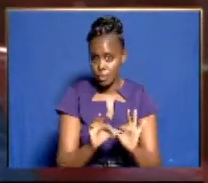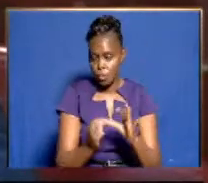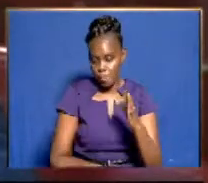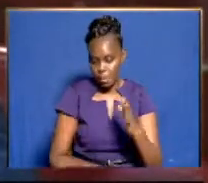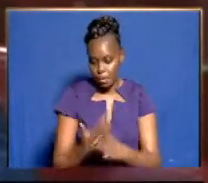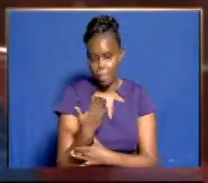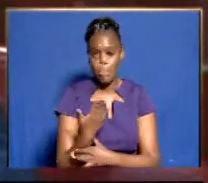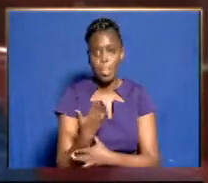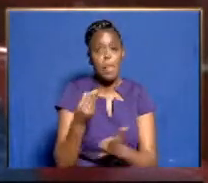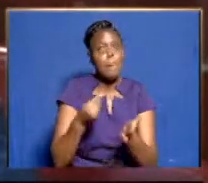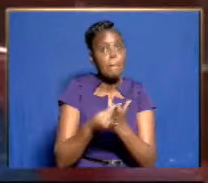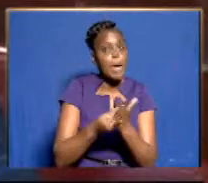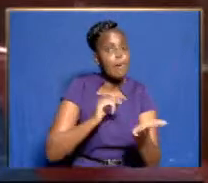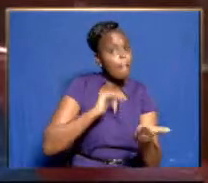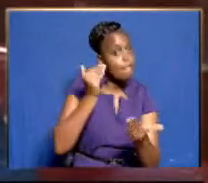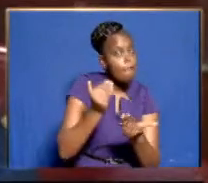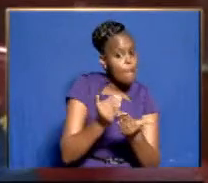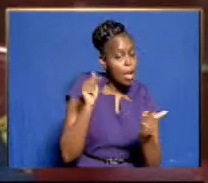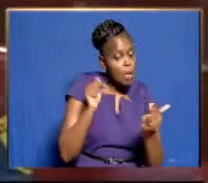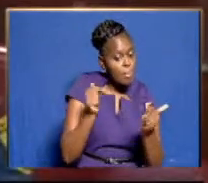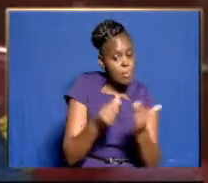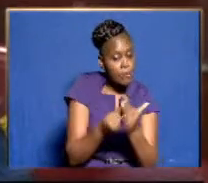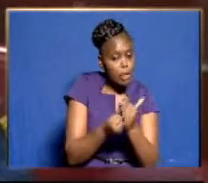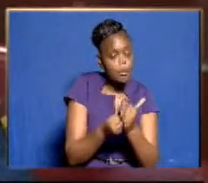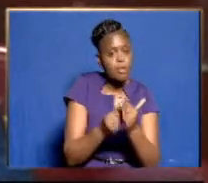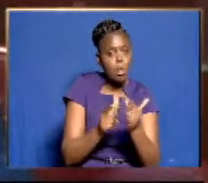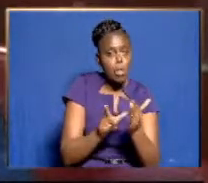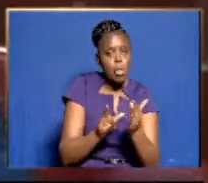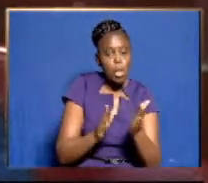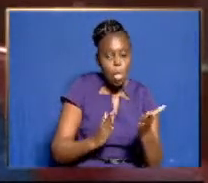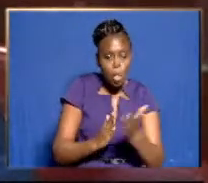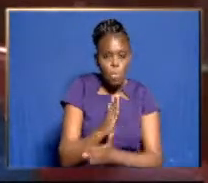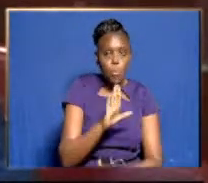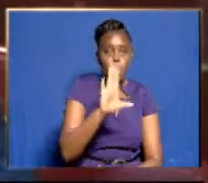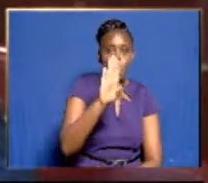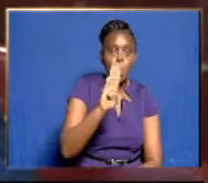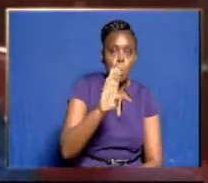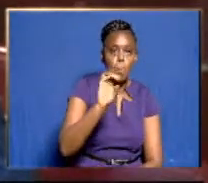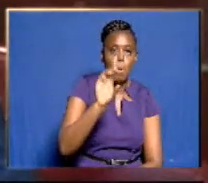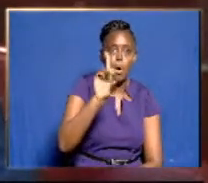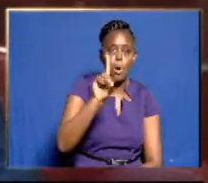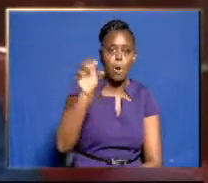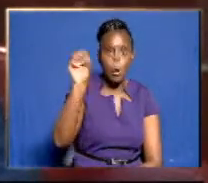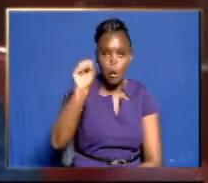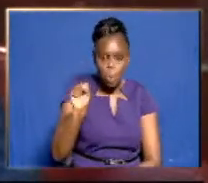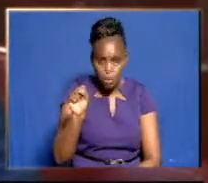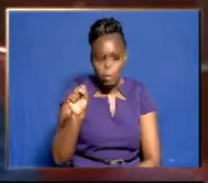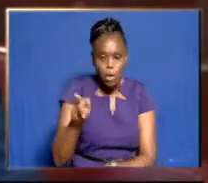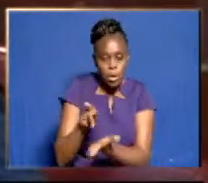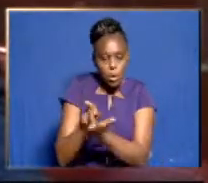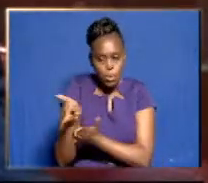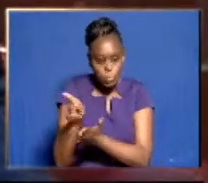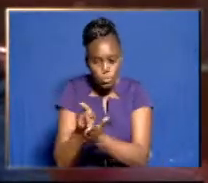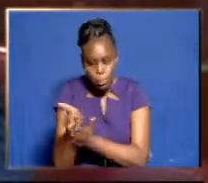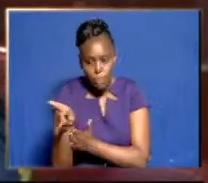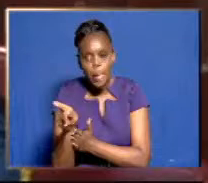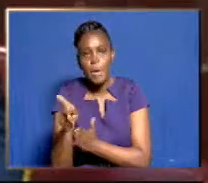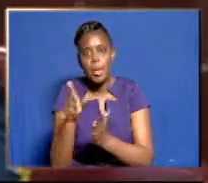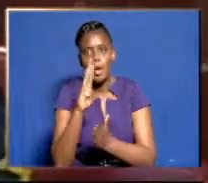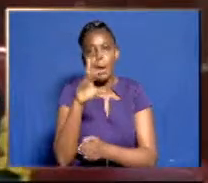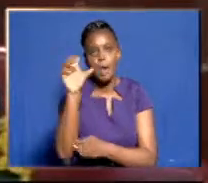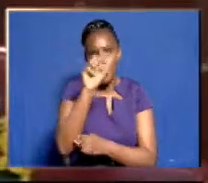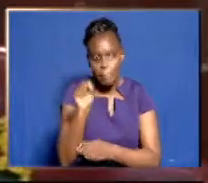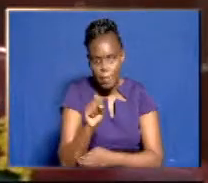a fund that may be financed through long-term bonds for the payment of existing verified pending bills and